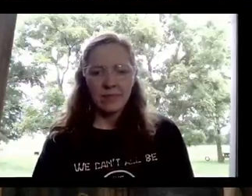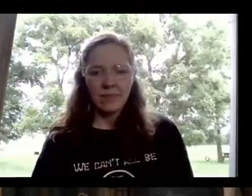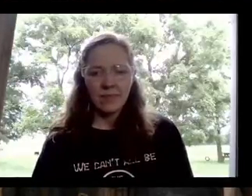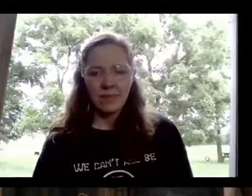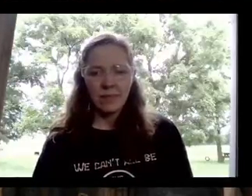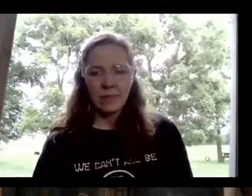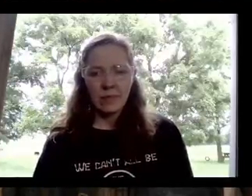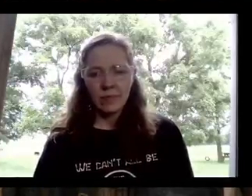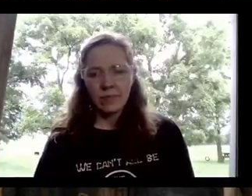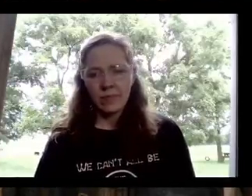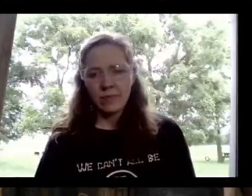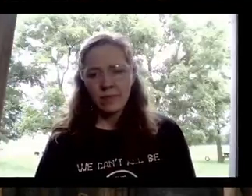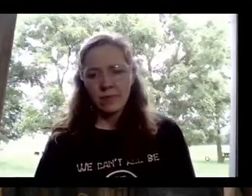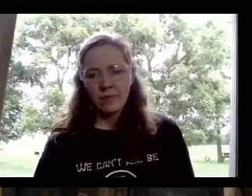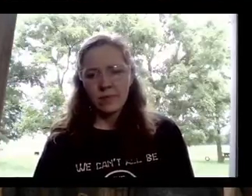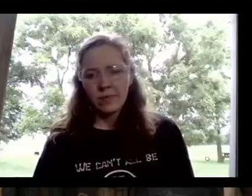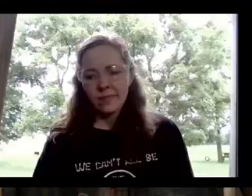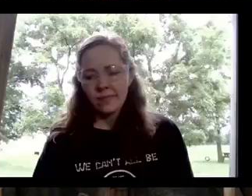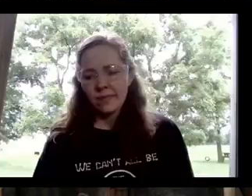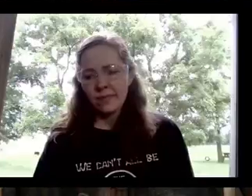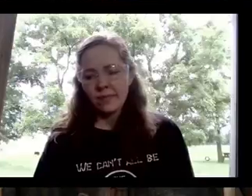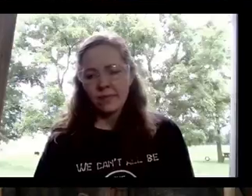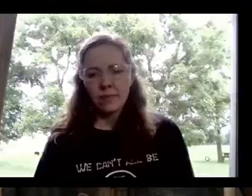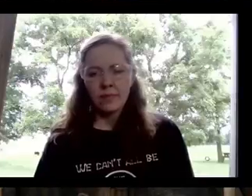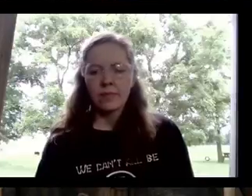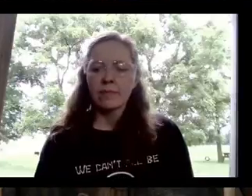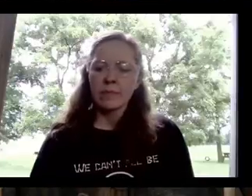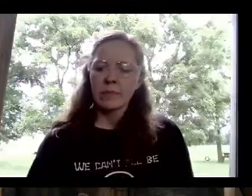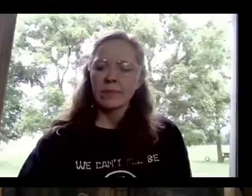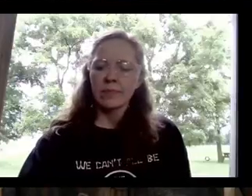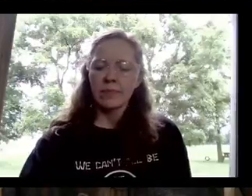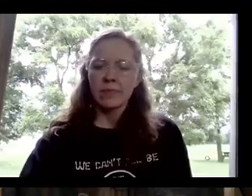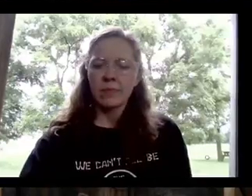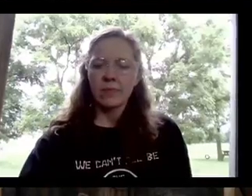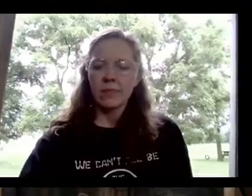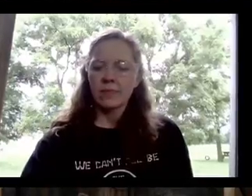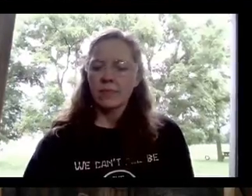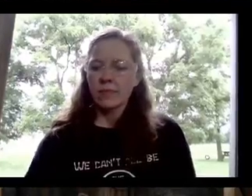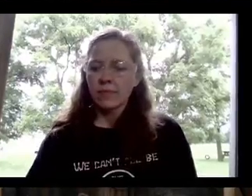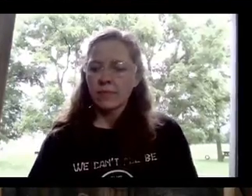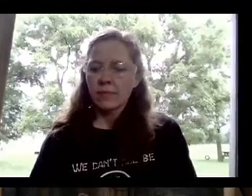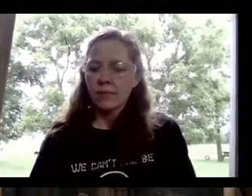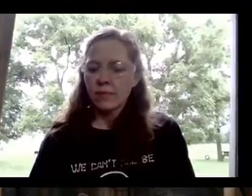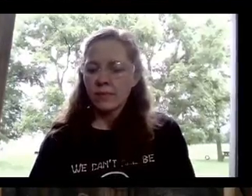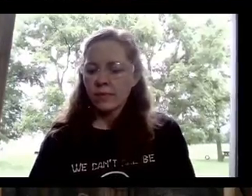Again, it's just to stack,